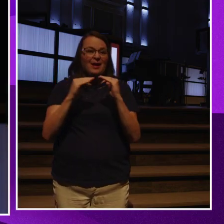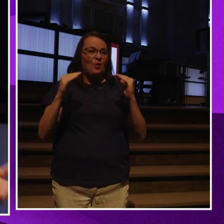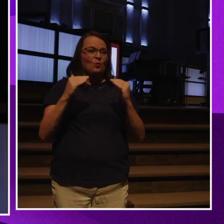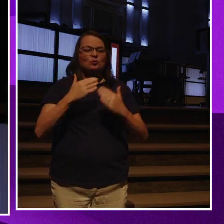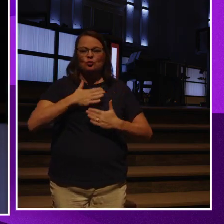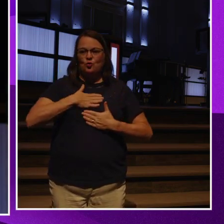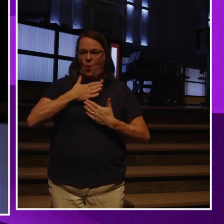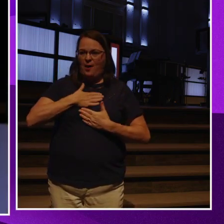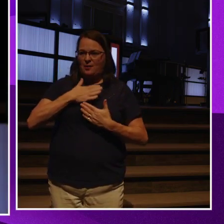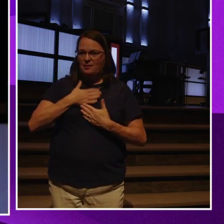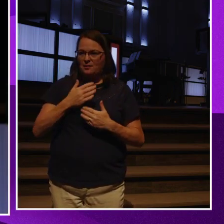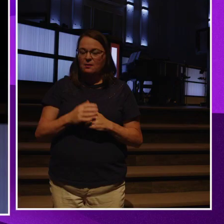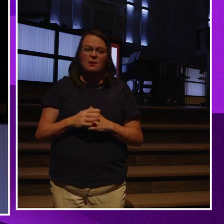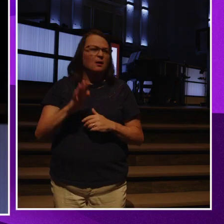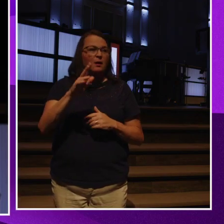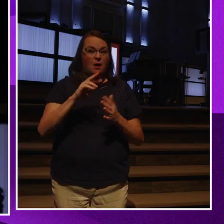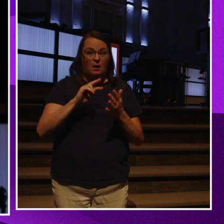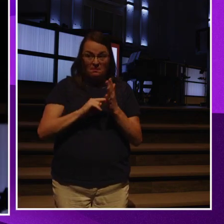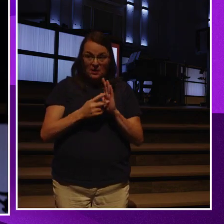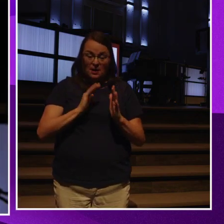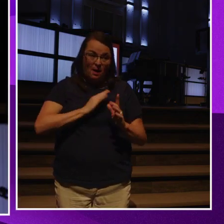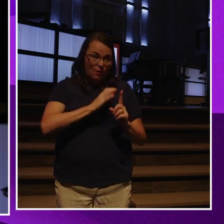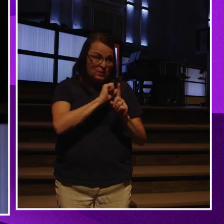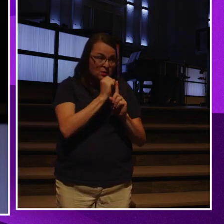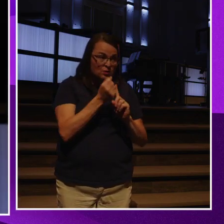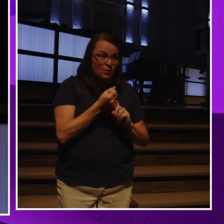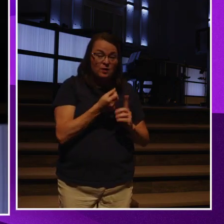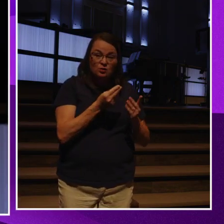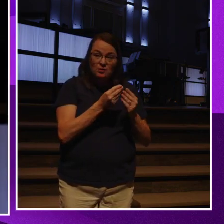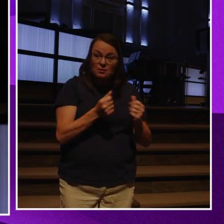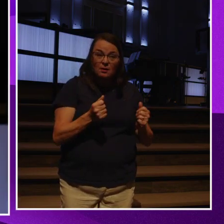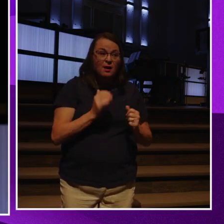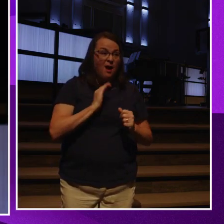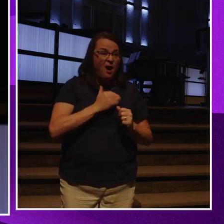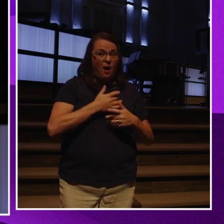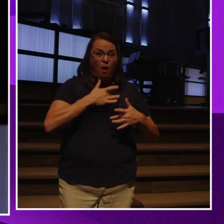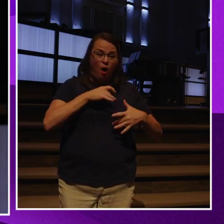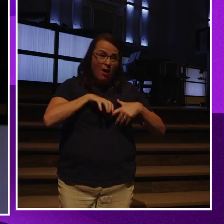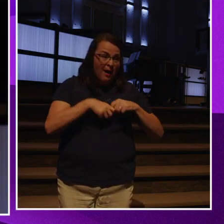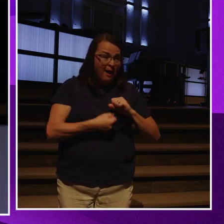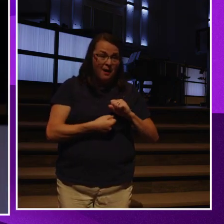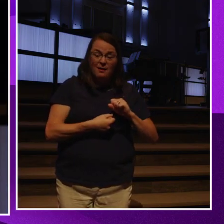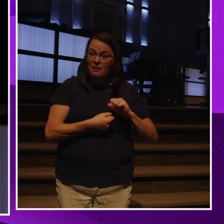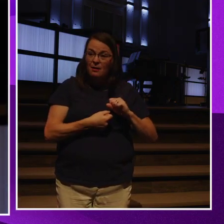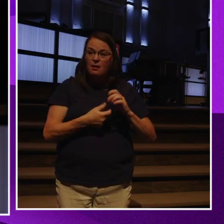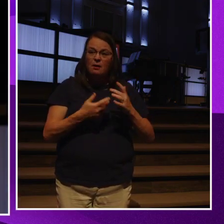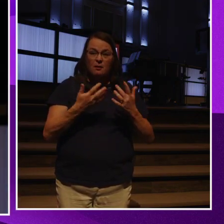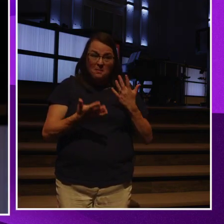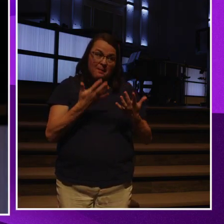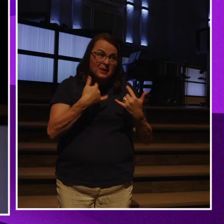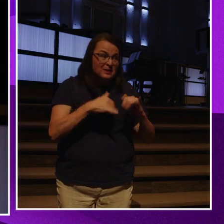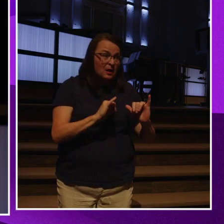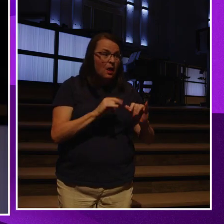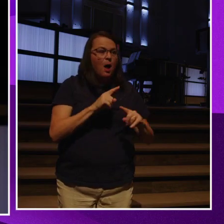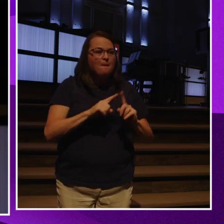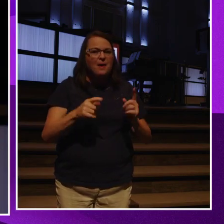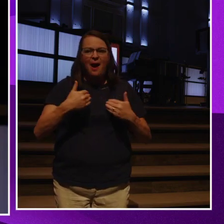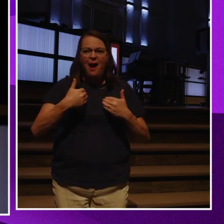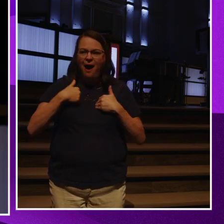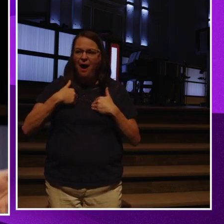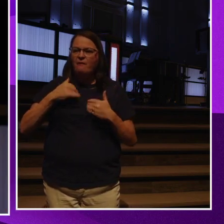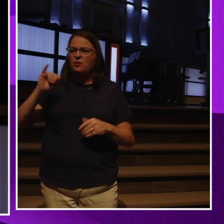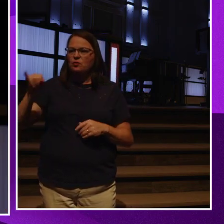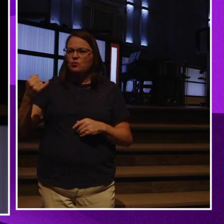It doesn't mean the circumstances change. It doesn't mean the heartache is gone. But there is joy in that. There is rejoicing